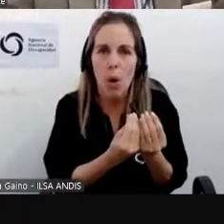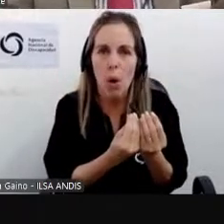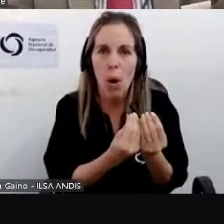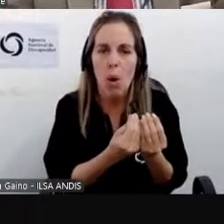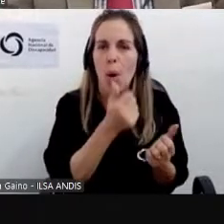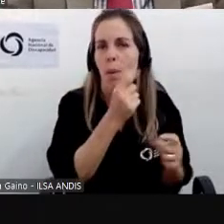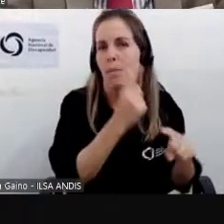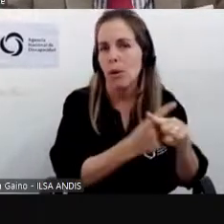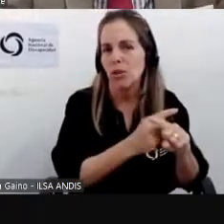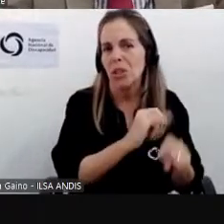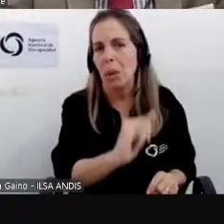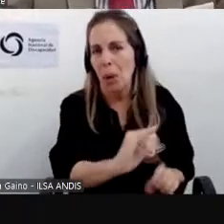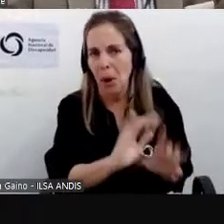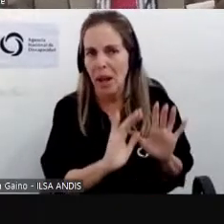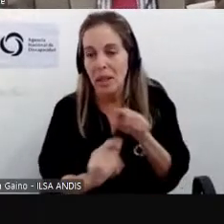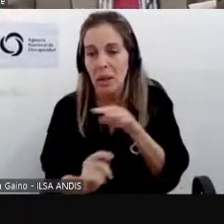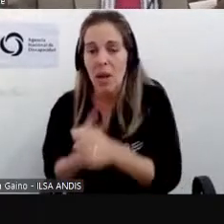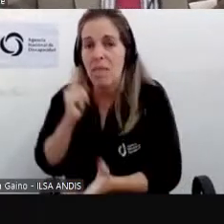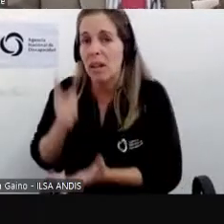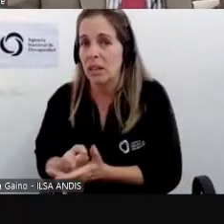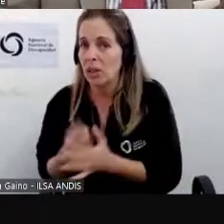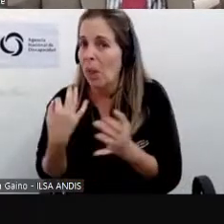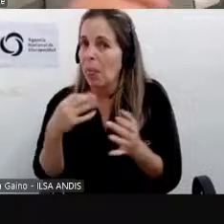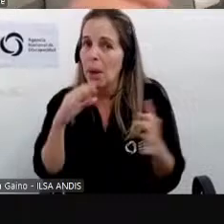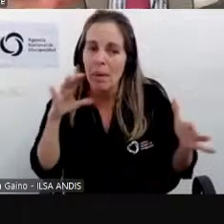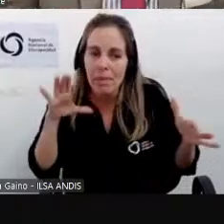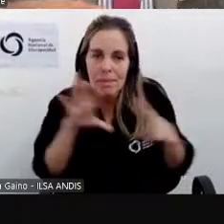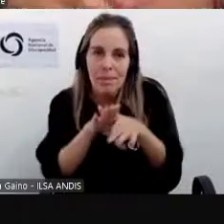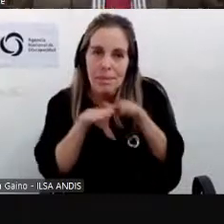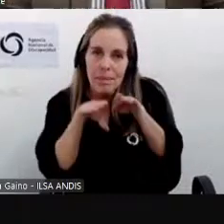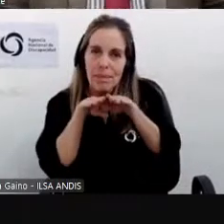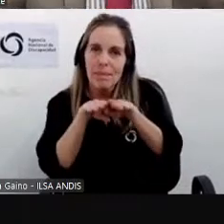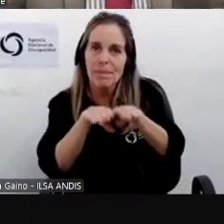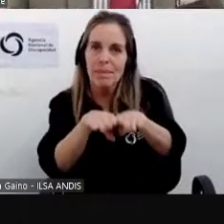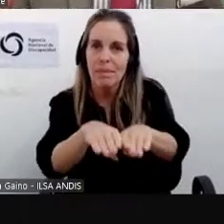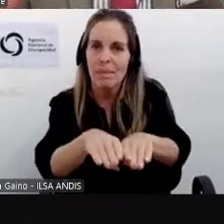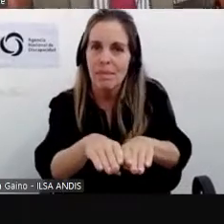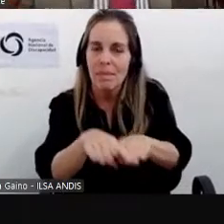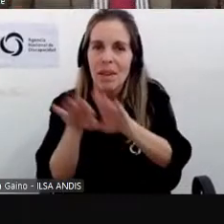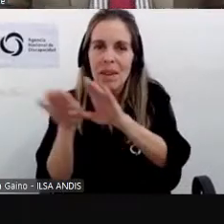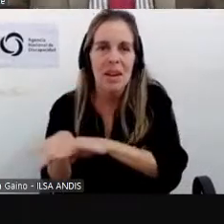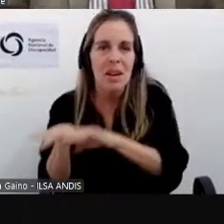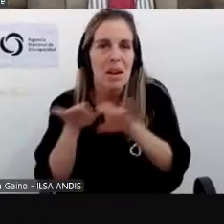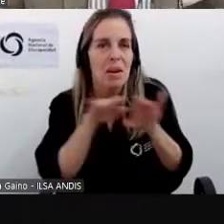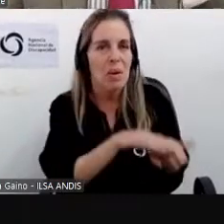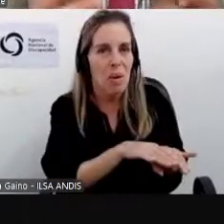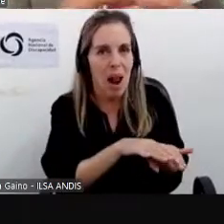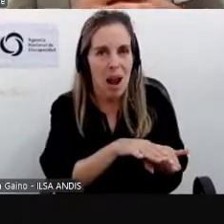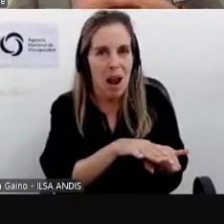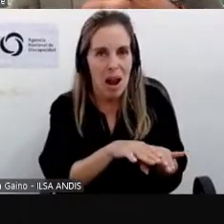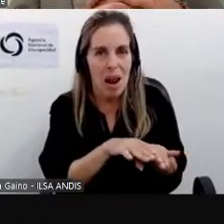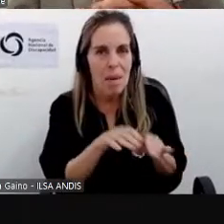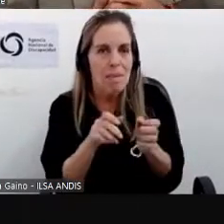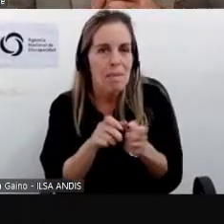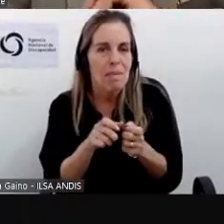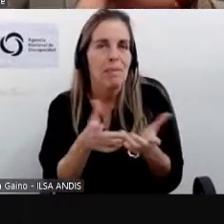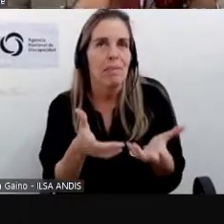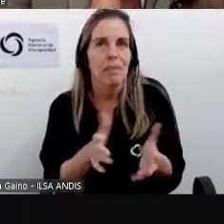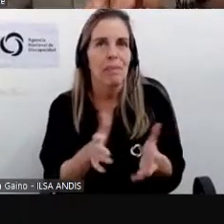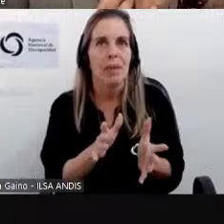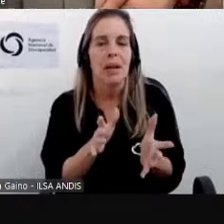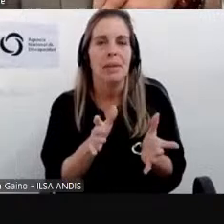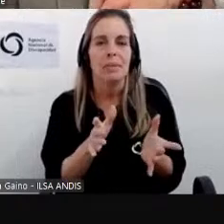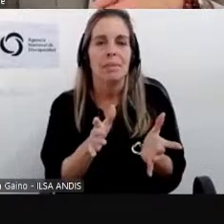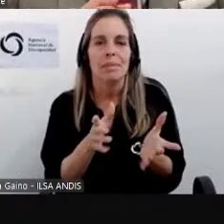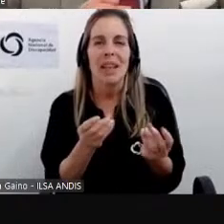suppress potential effect on human rights should be appropriate or adequate